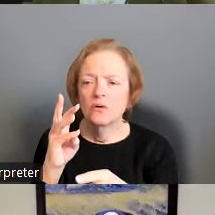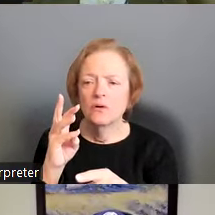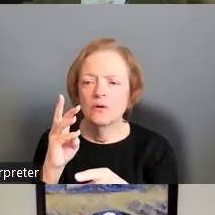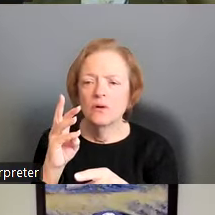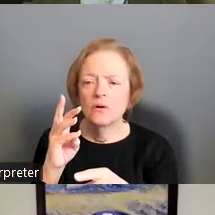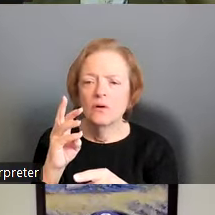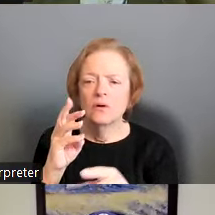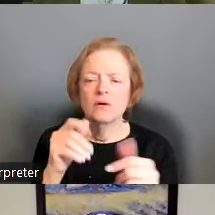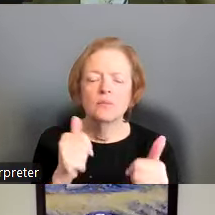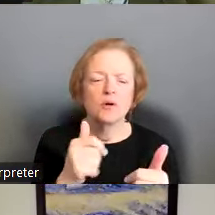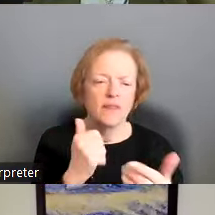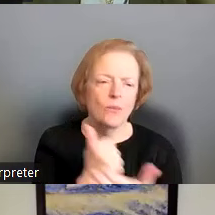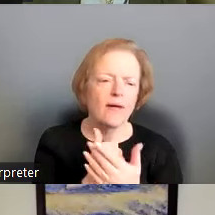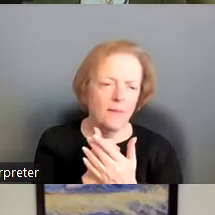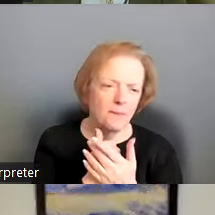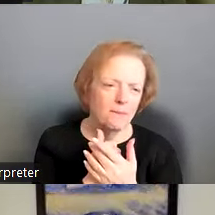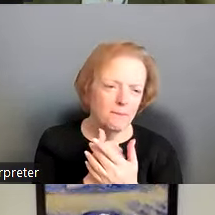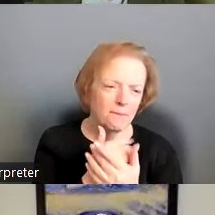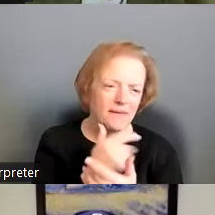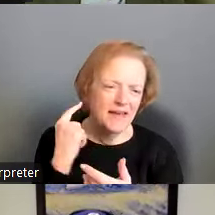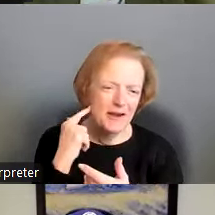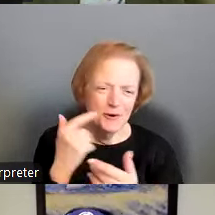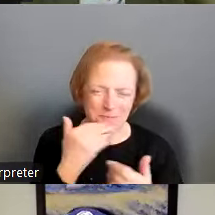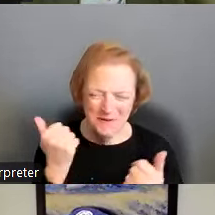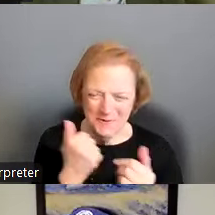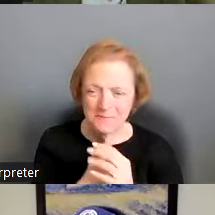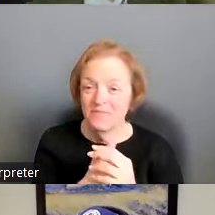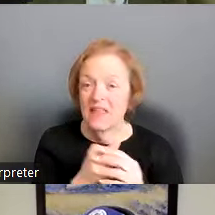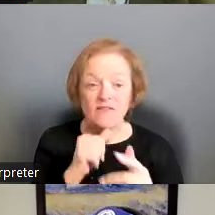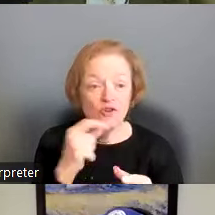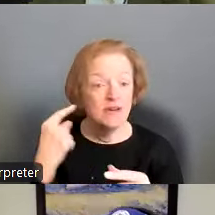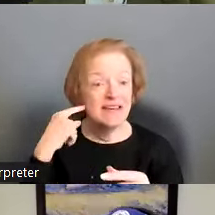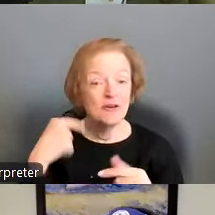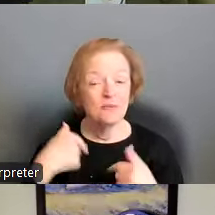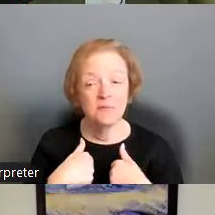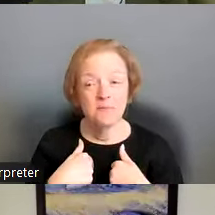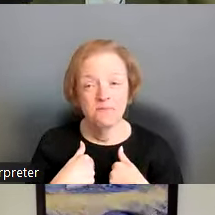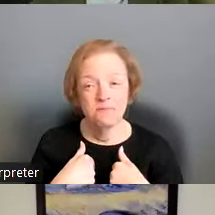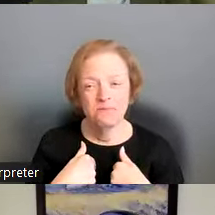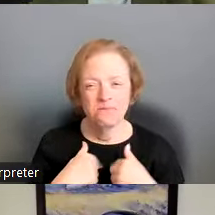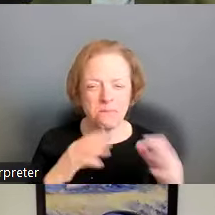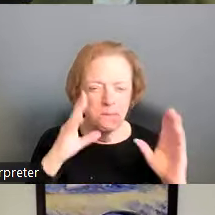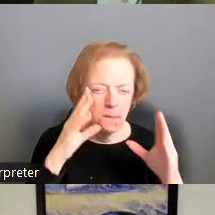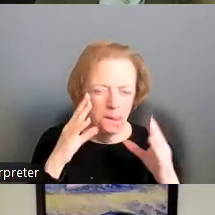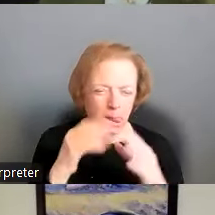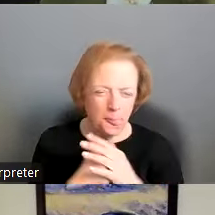That might help. There you go. Sorry if you didn't hear me. I haven't been paying attention to the